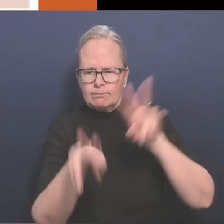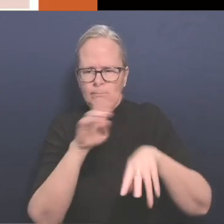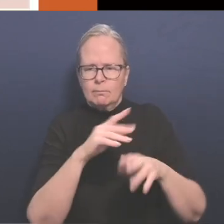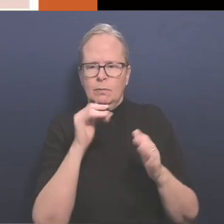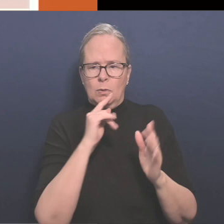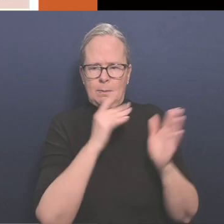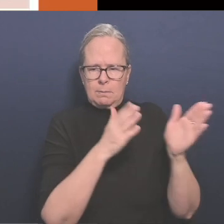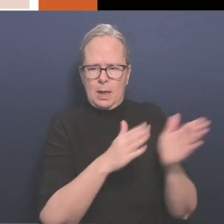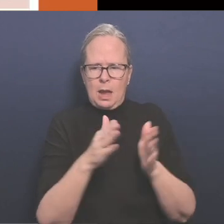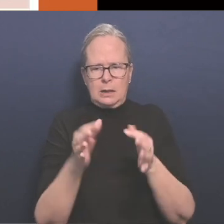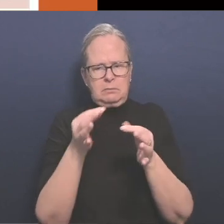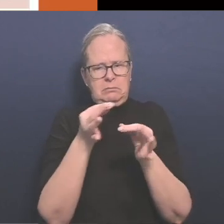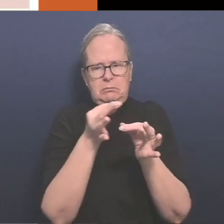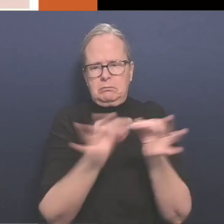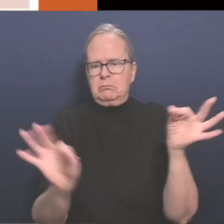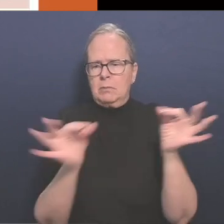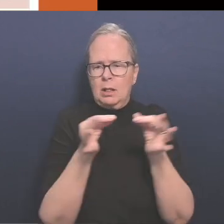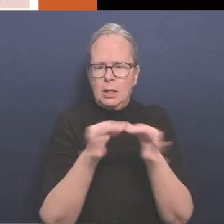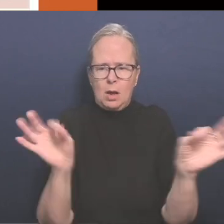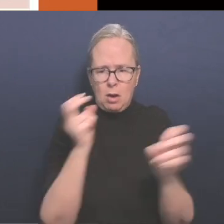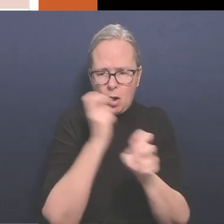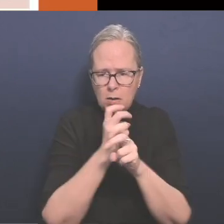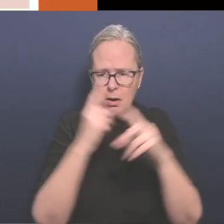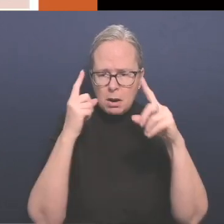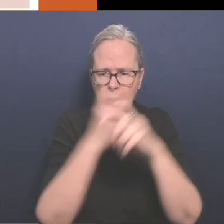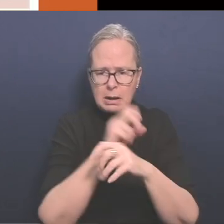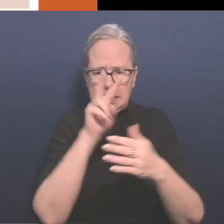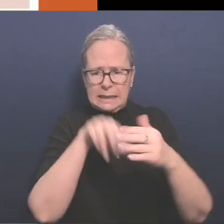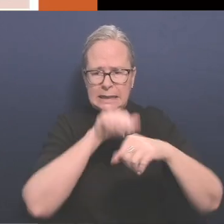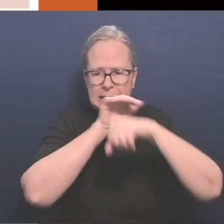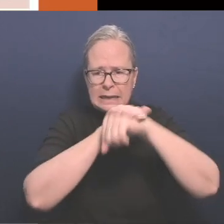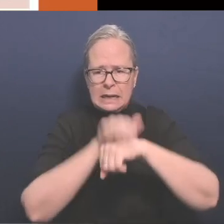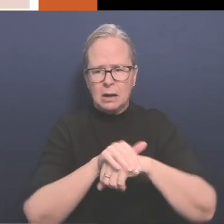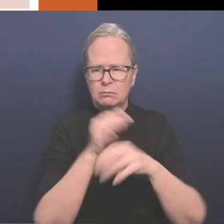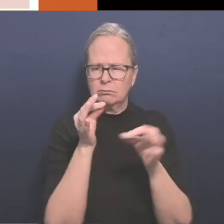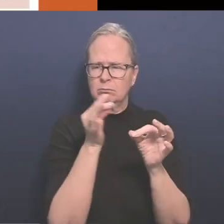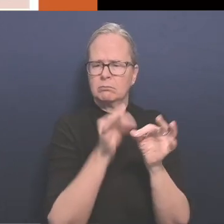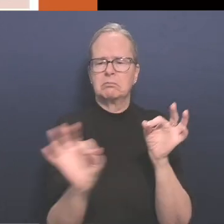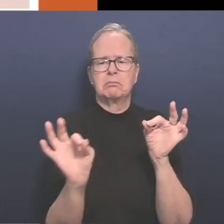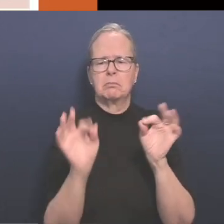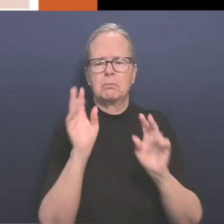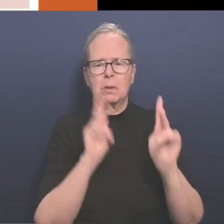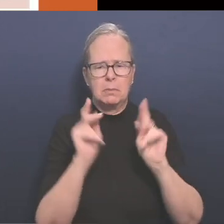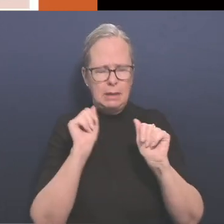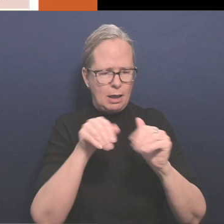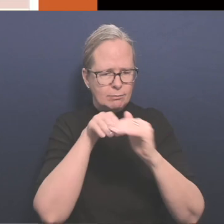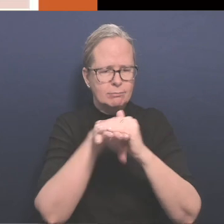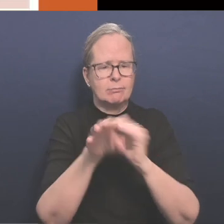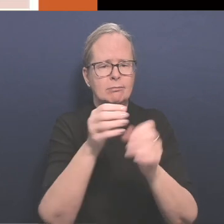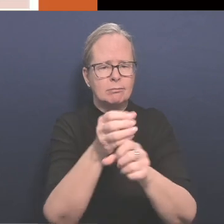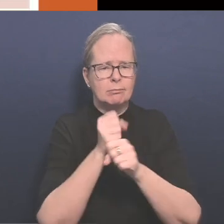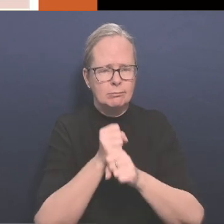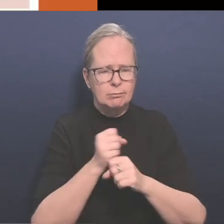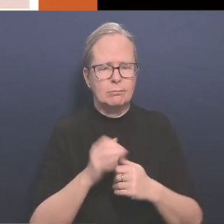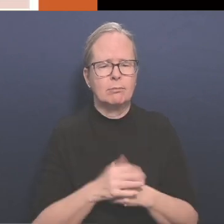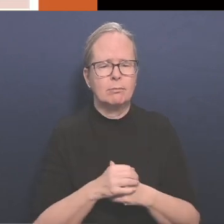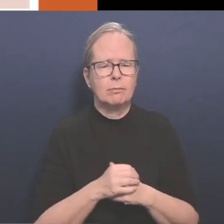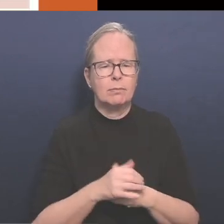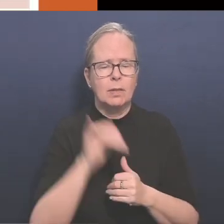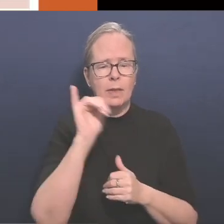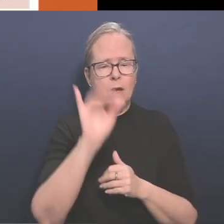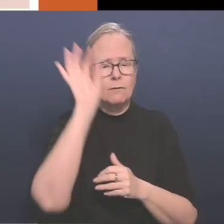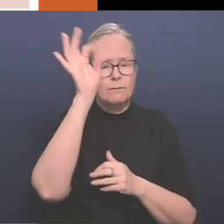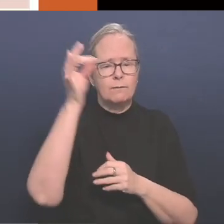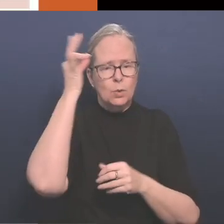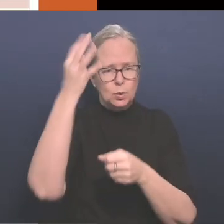have all federal, provincial, and territorial benefits. And these are benefits that individuals and families will either increase